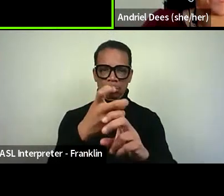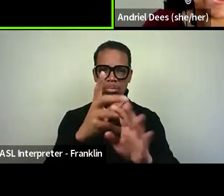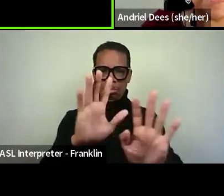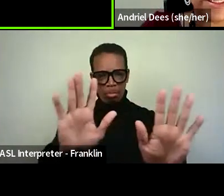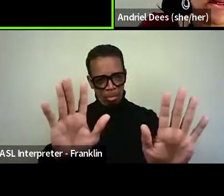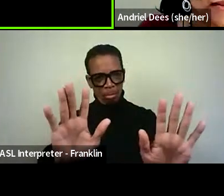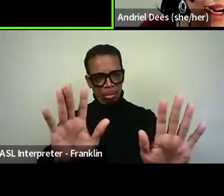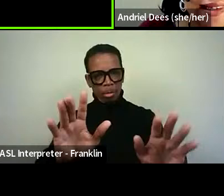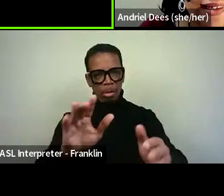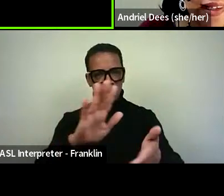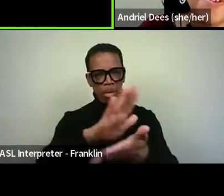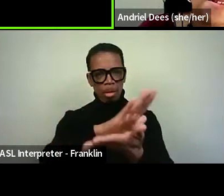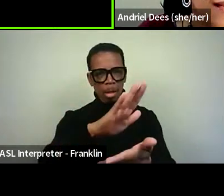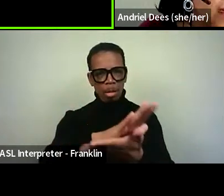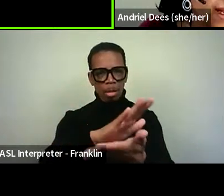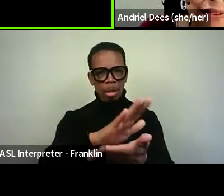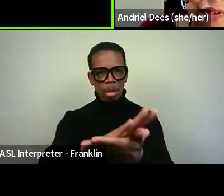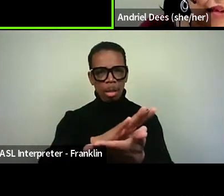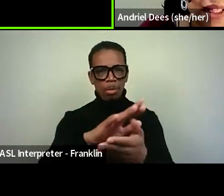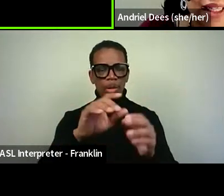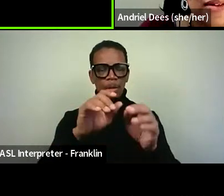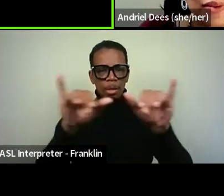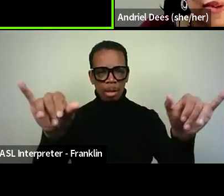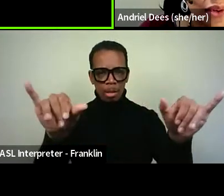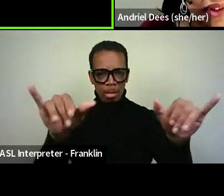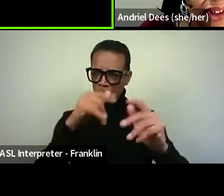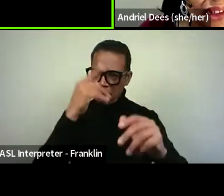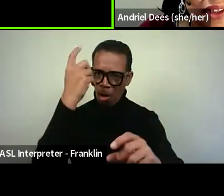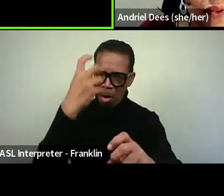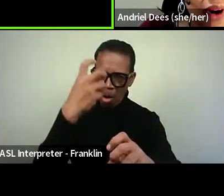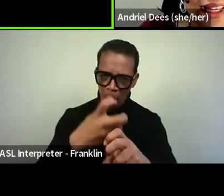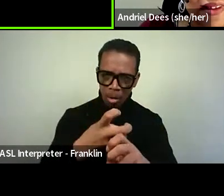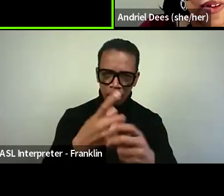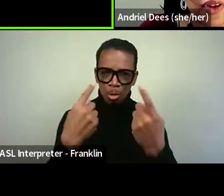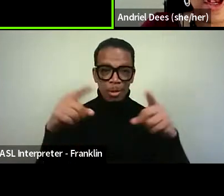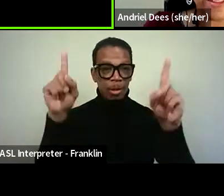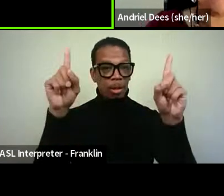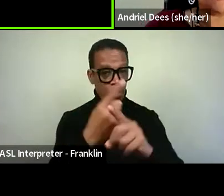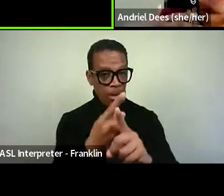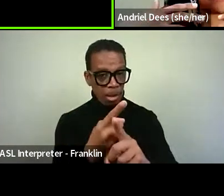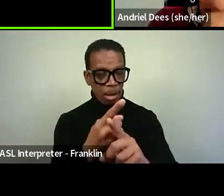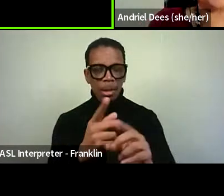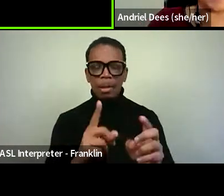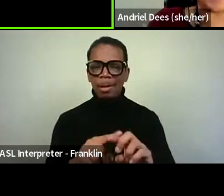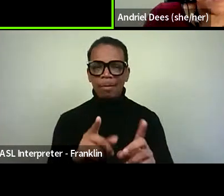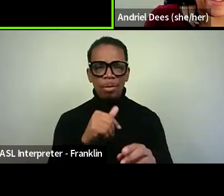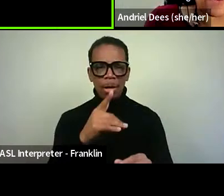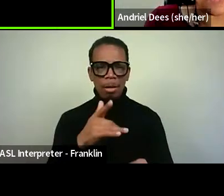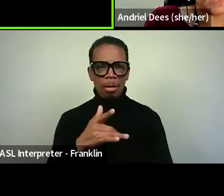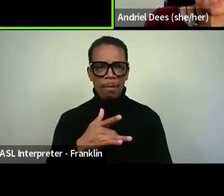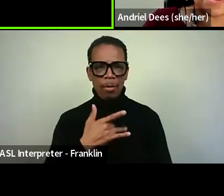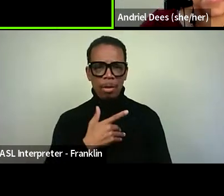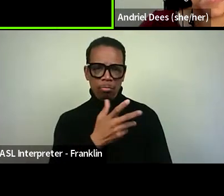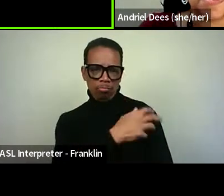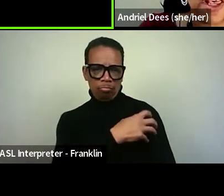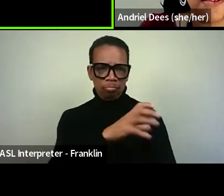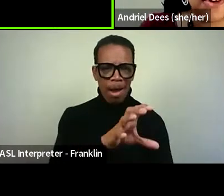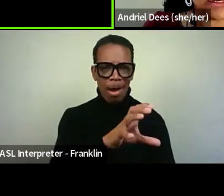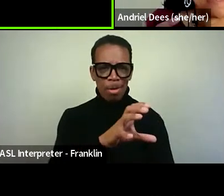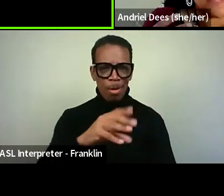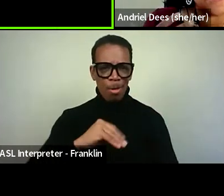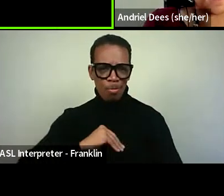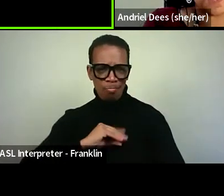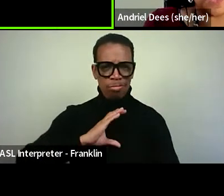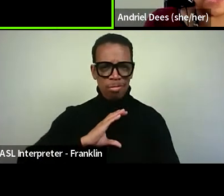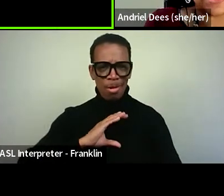The academic enterprise itself is a very difficult thing to achieve, right? And so if you're not feeling empowered within yourself, or